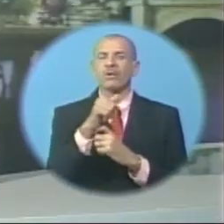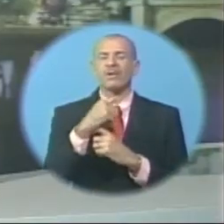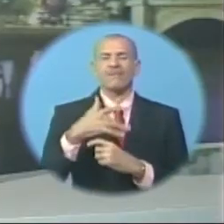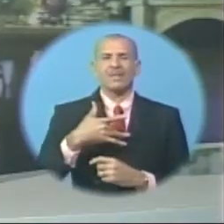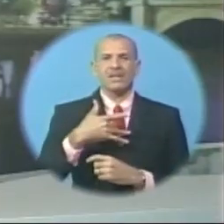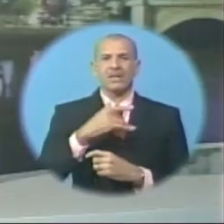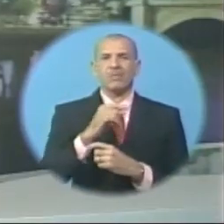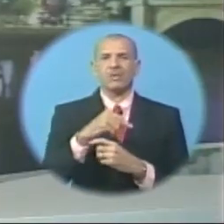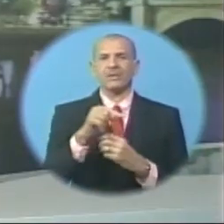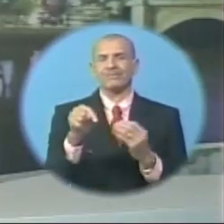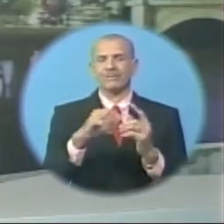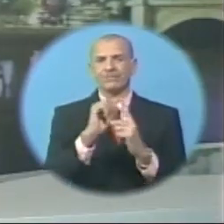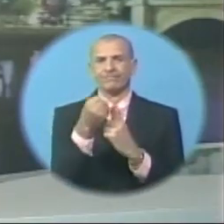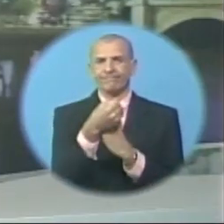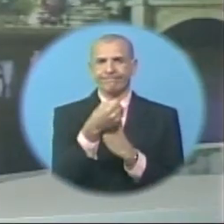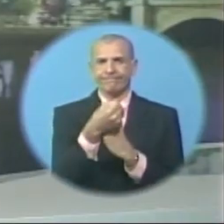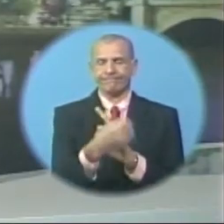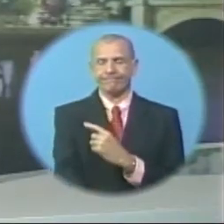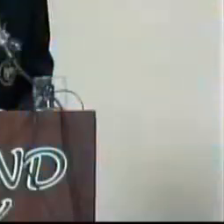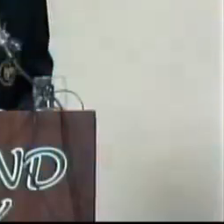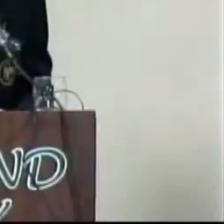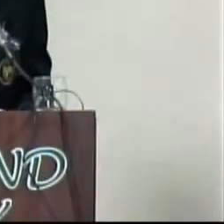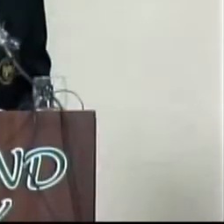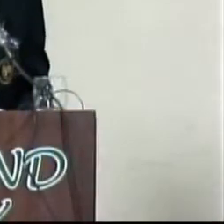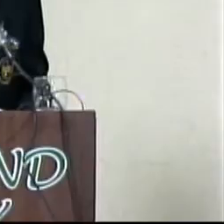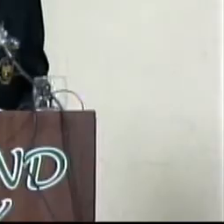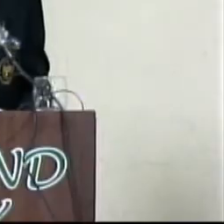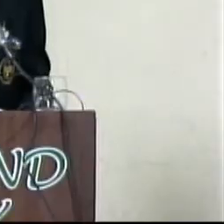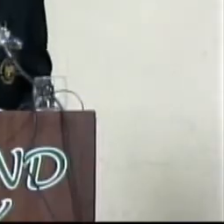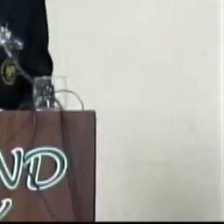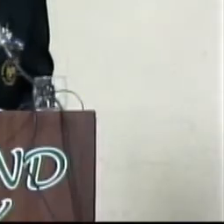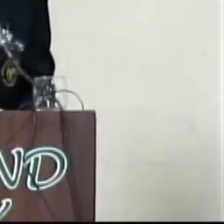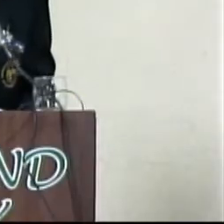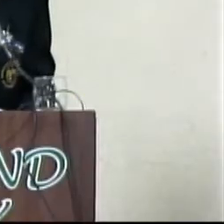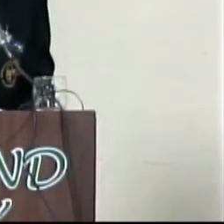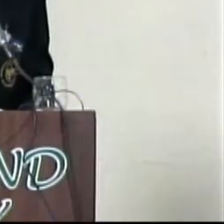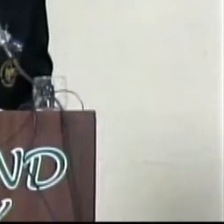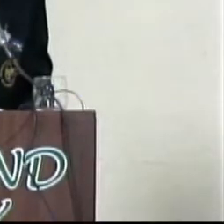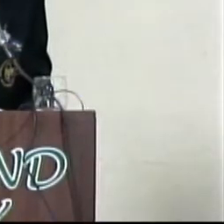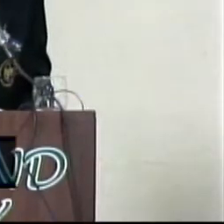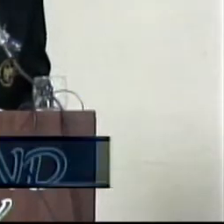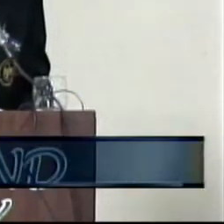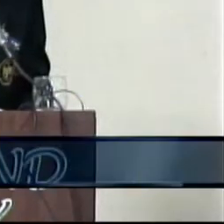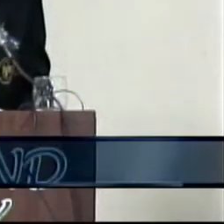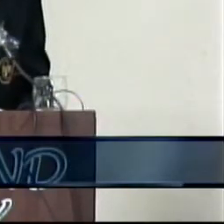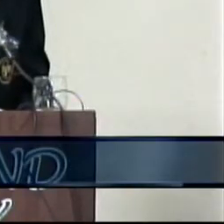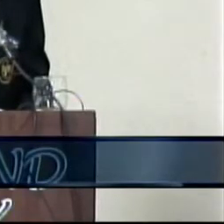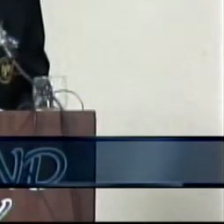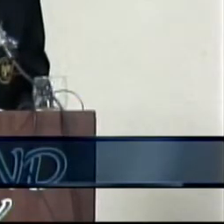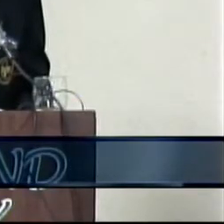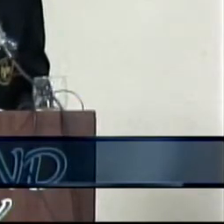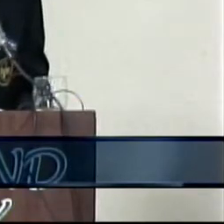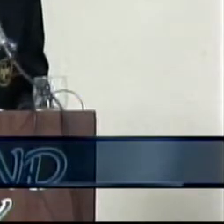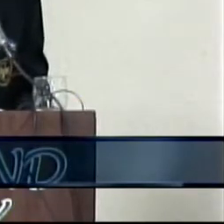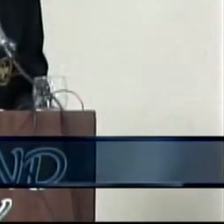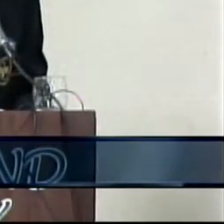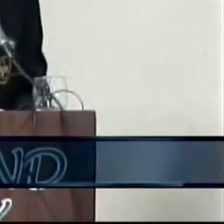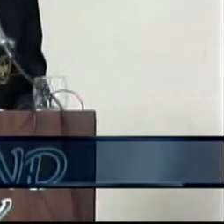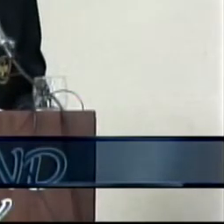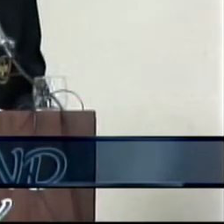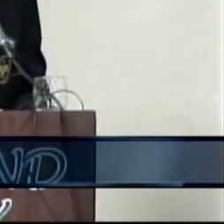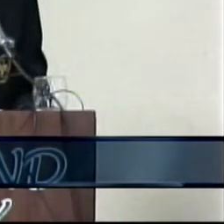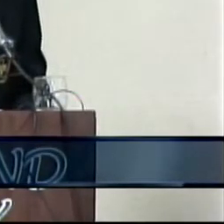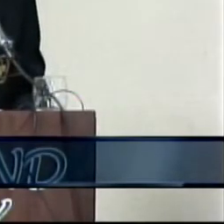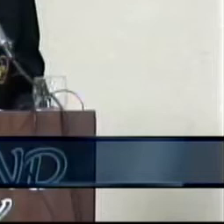matter. Until that is done, the BUT will stick to the position that it supports in